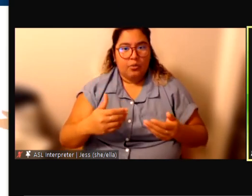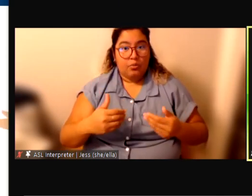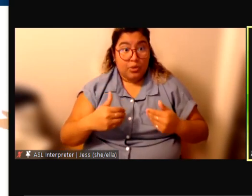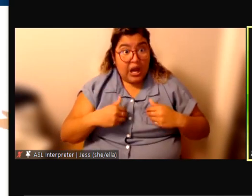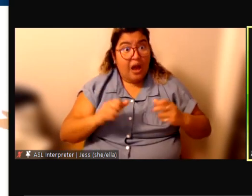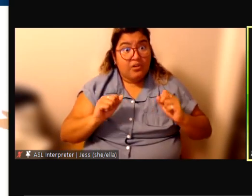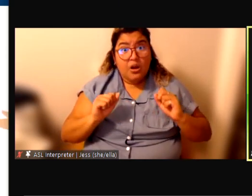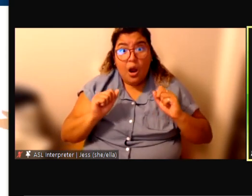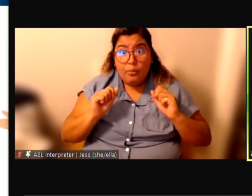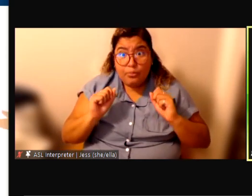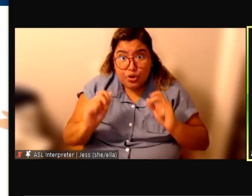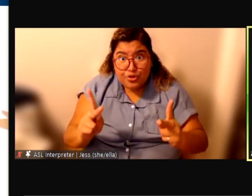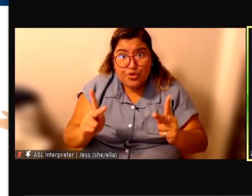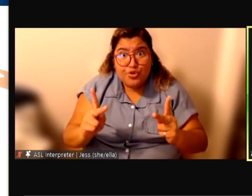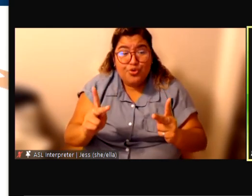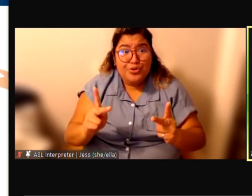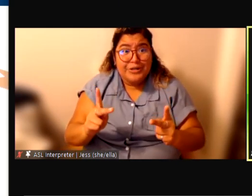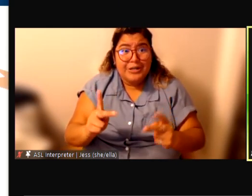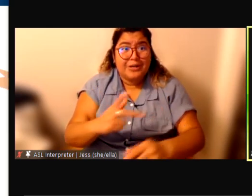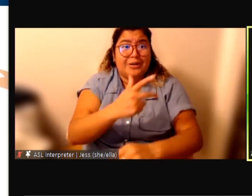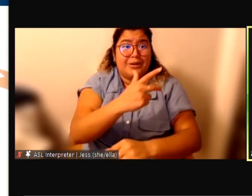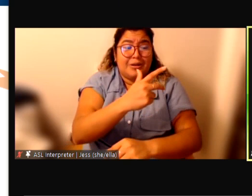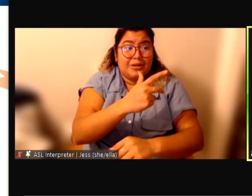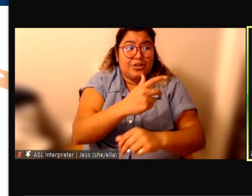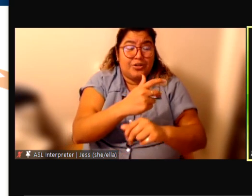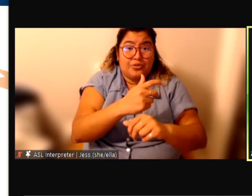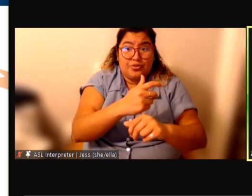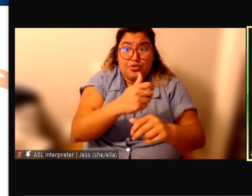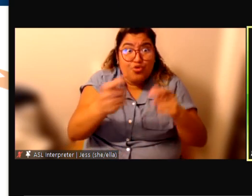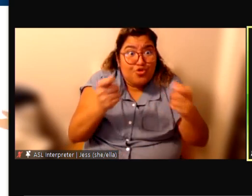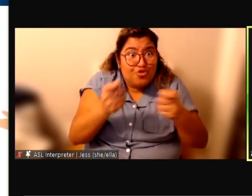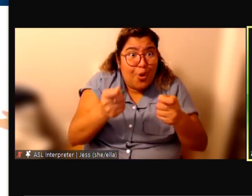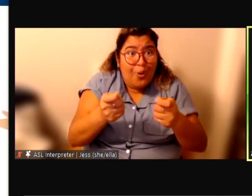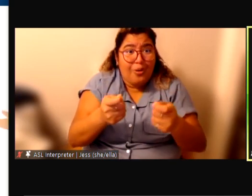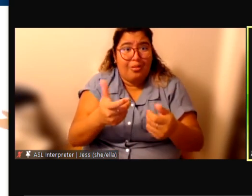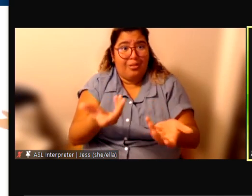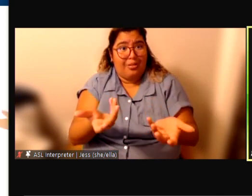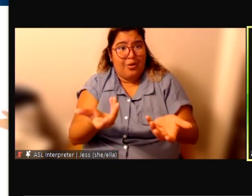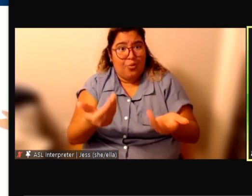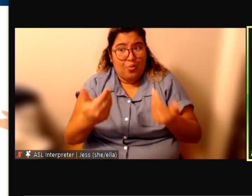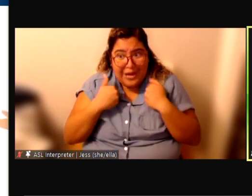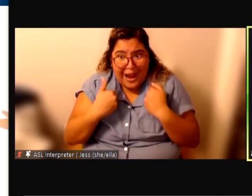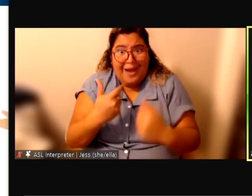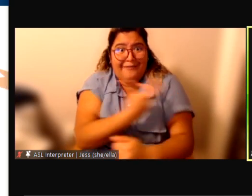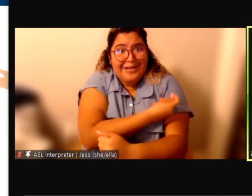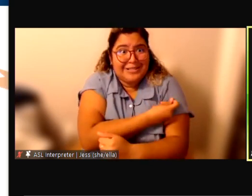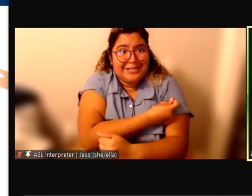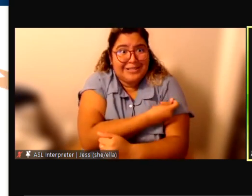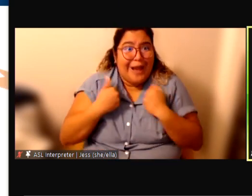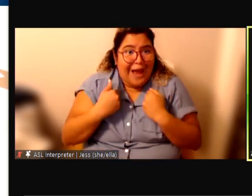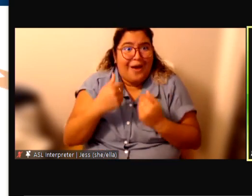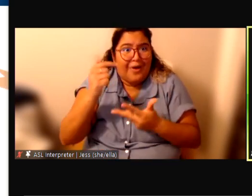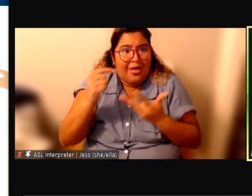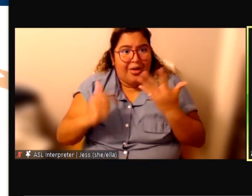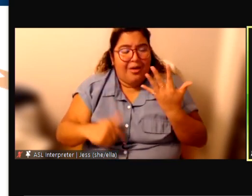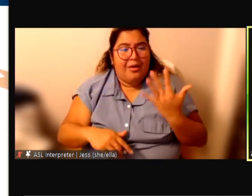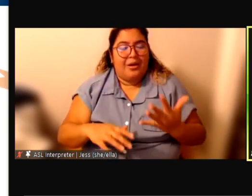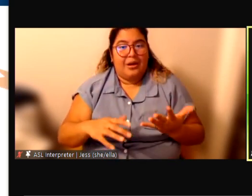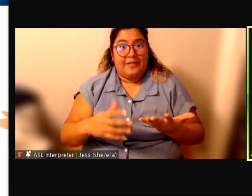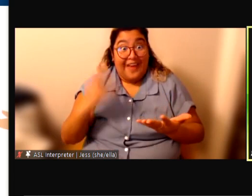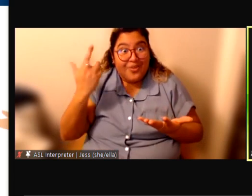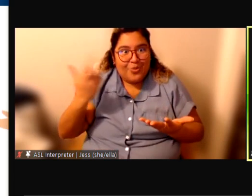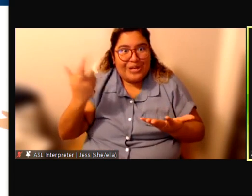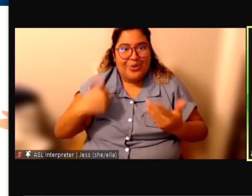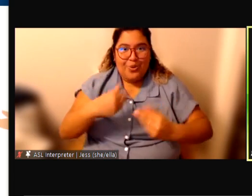much greater than we had with COVID to actually control it. So that's the reason we're talking to you